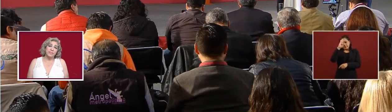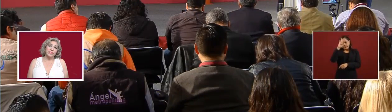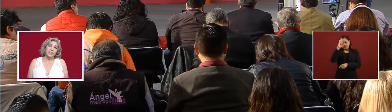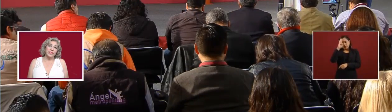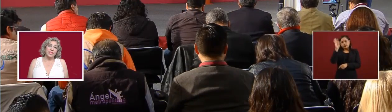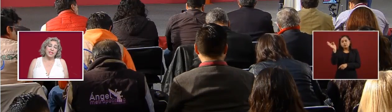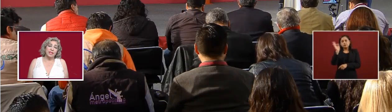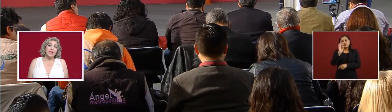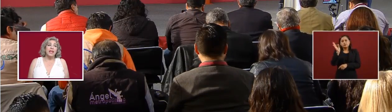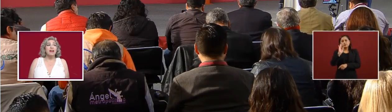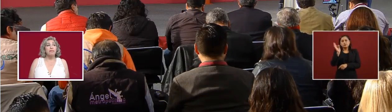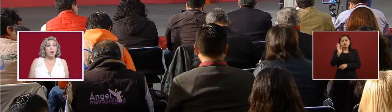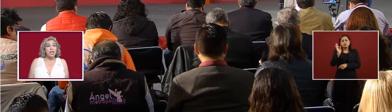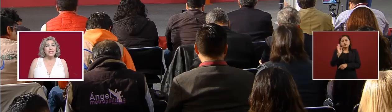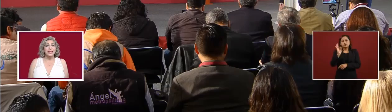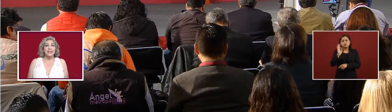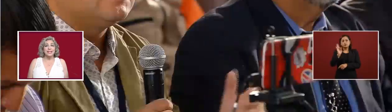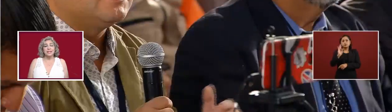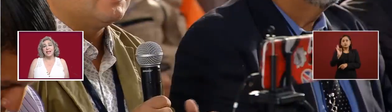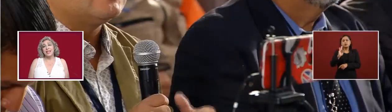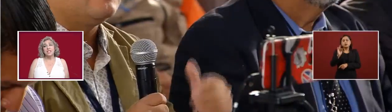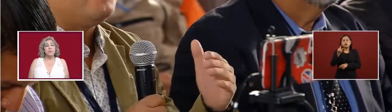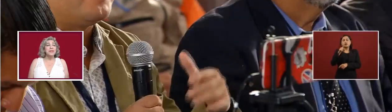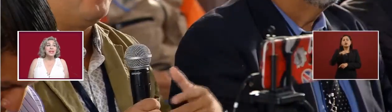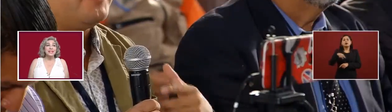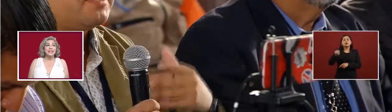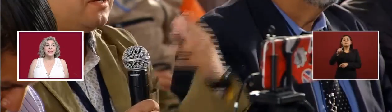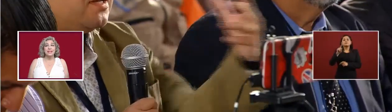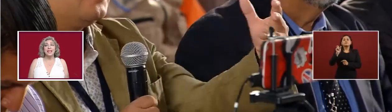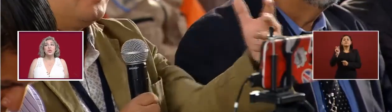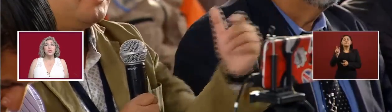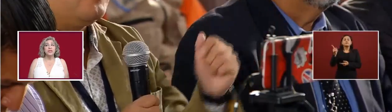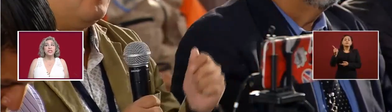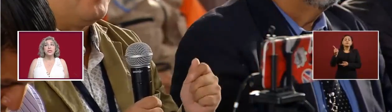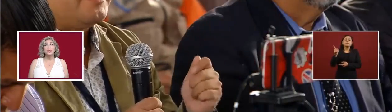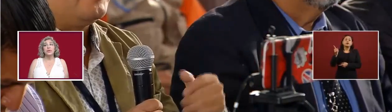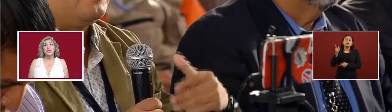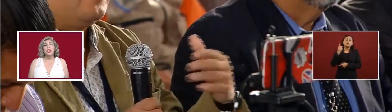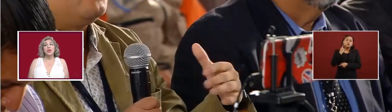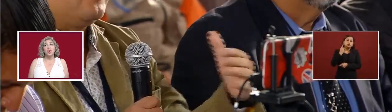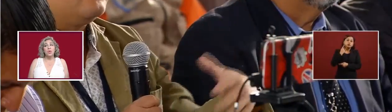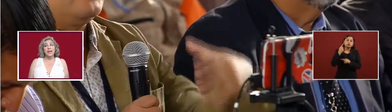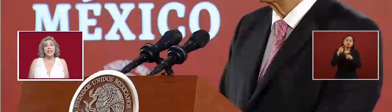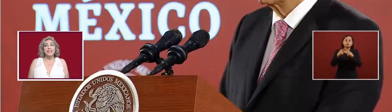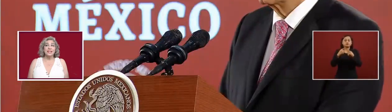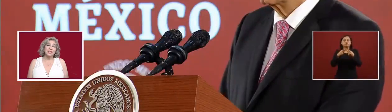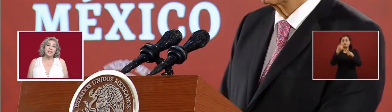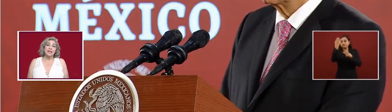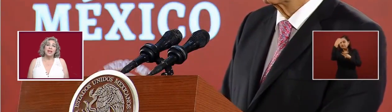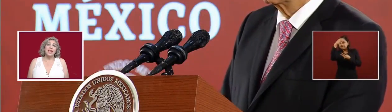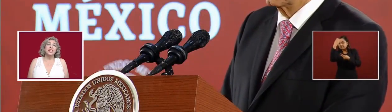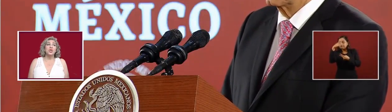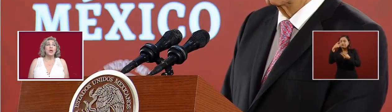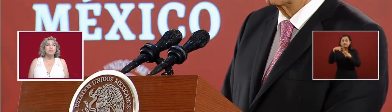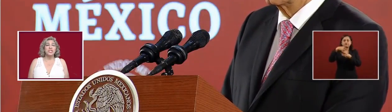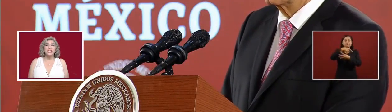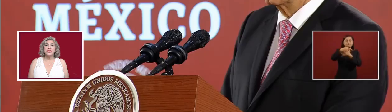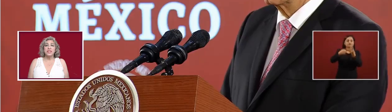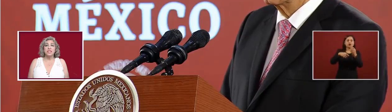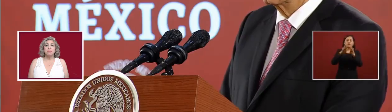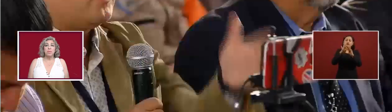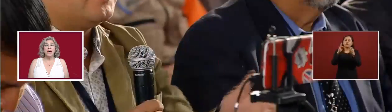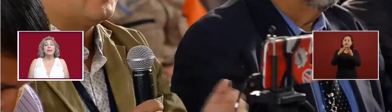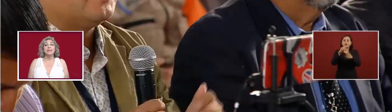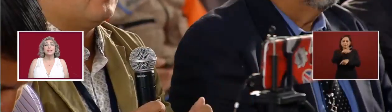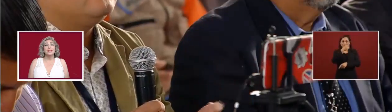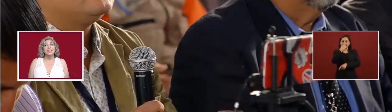of politics and experiences in order to go against and to help change